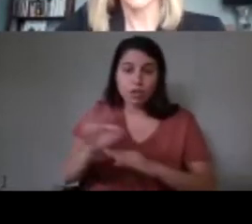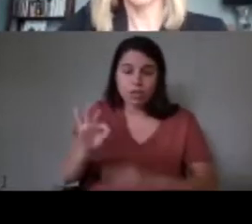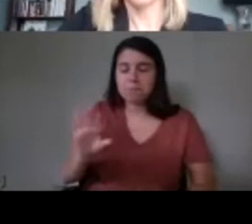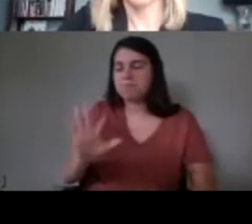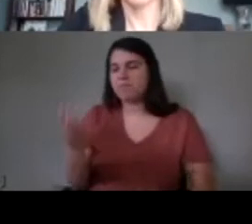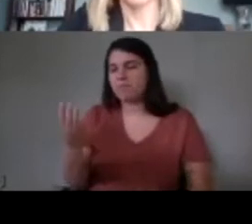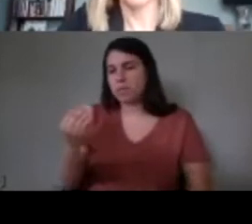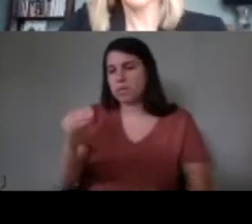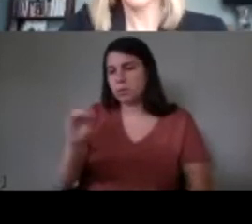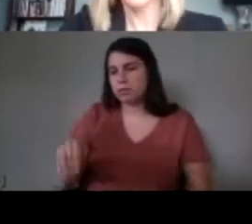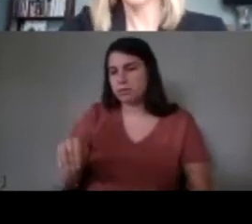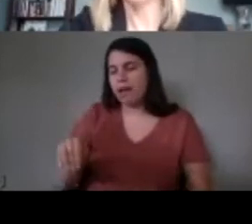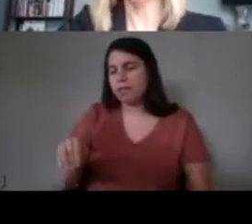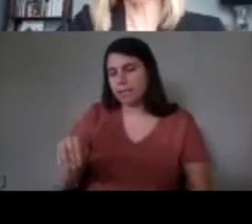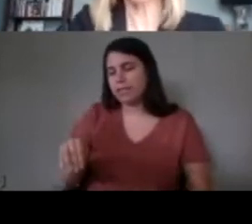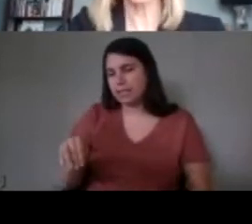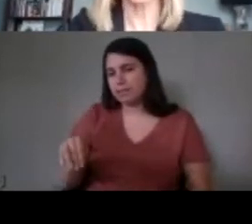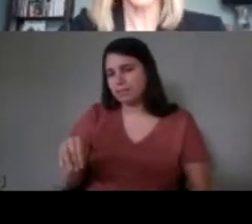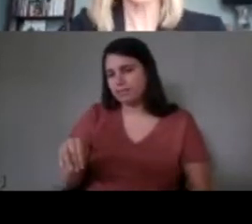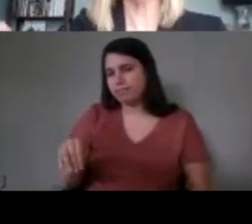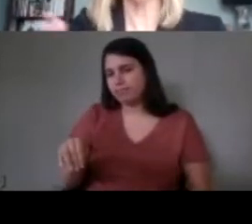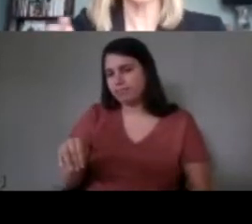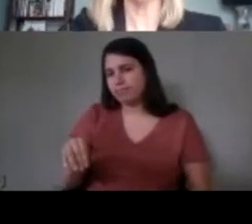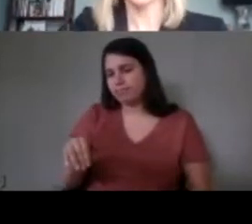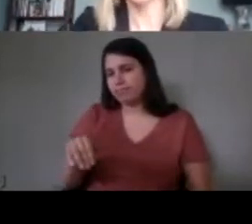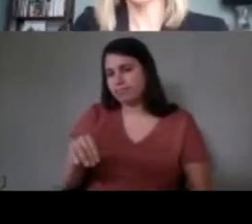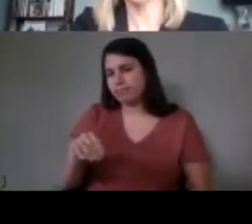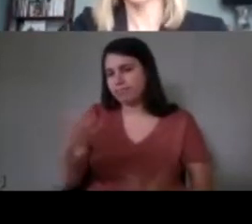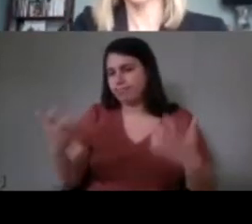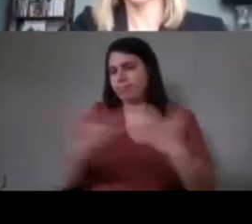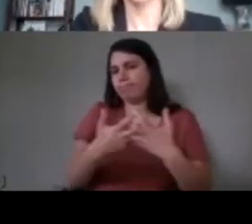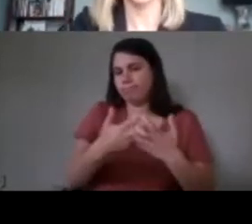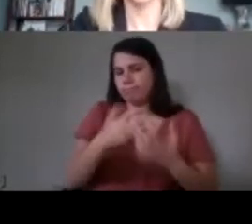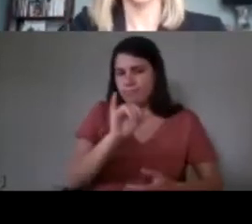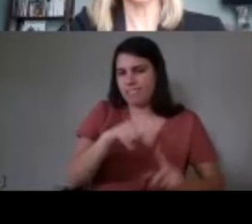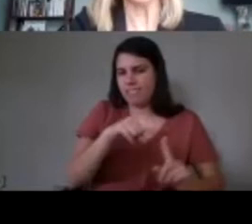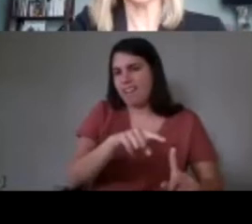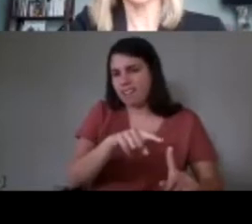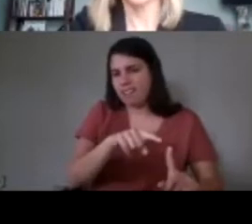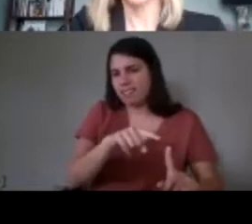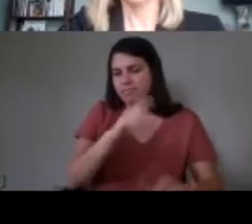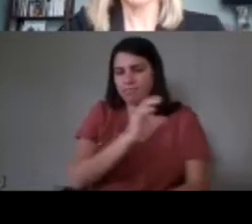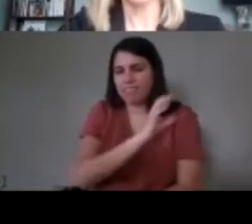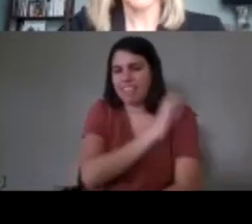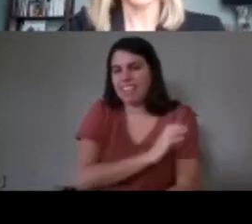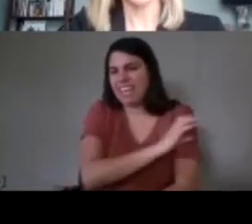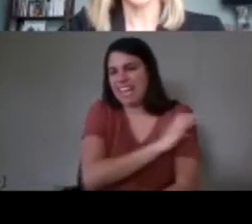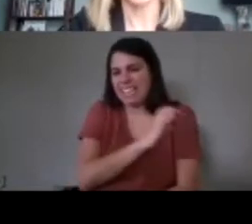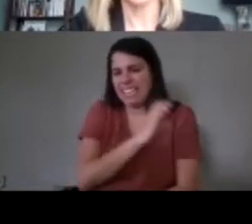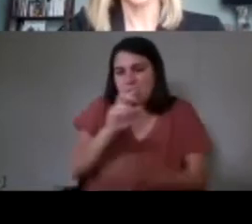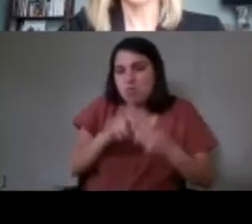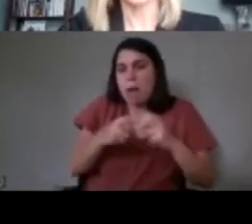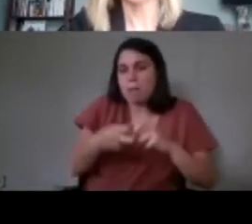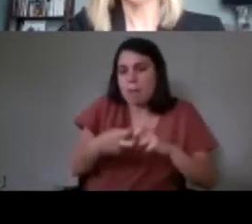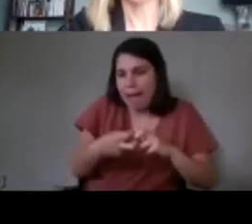14% were performing kind of at a level that's considered, clinically problematic. So